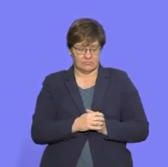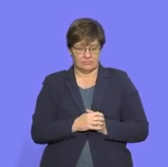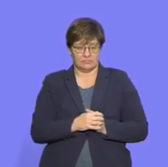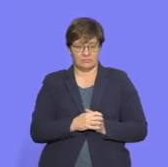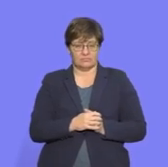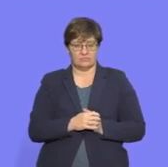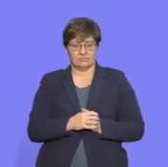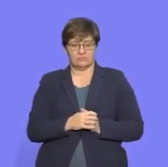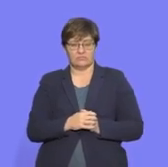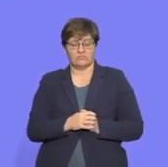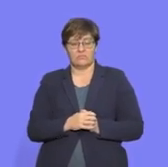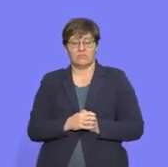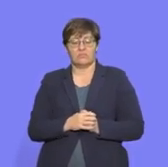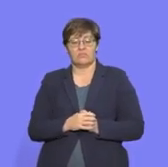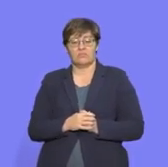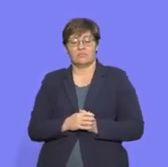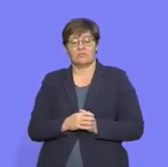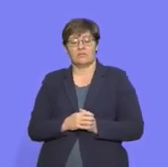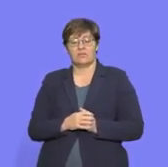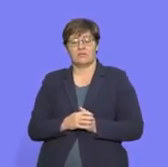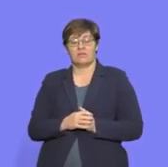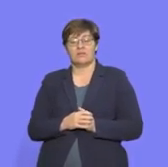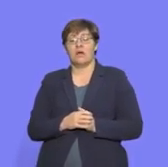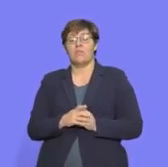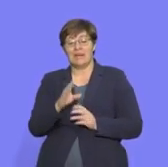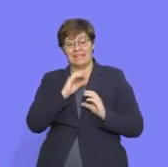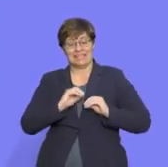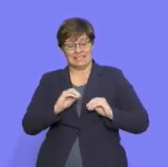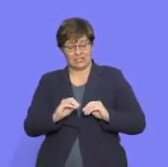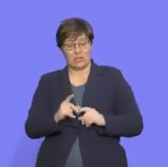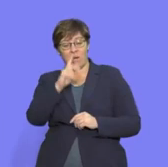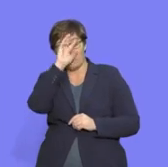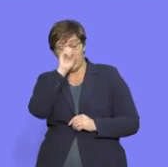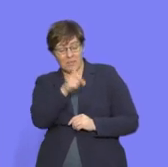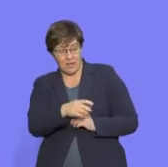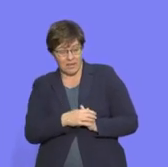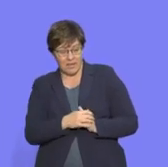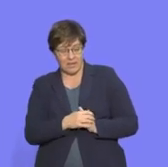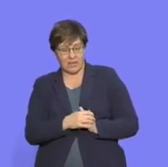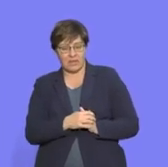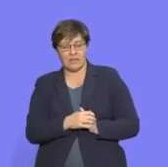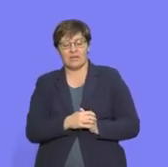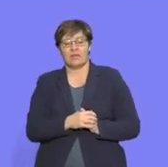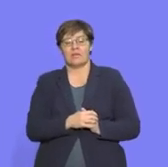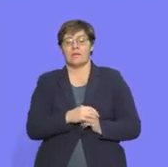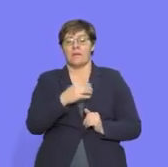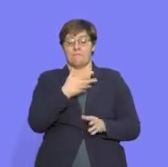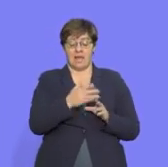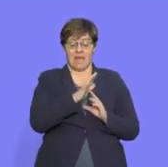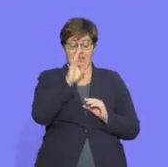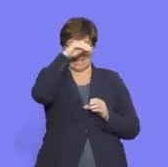There we have. So blood must come into the heart. And when I teach this, you must remember that blood must come